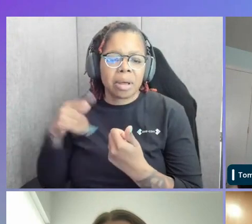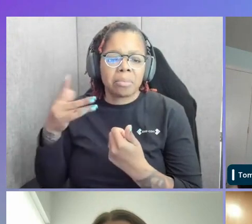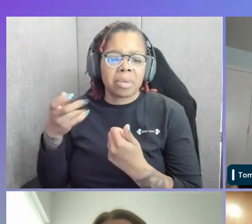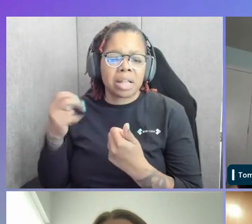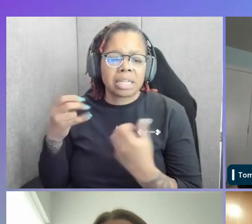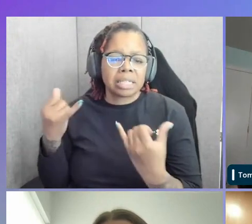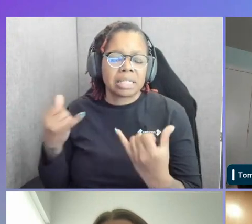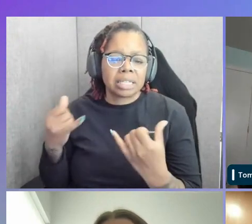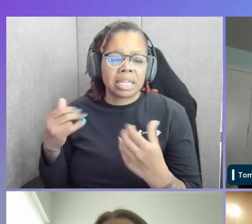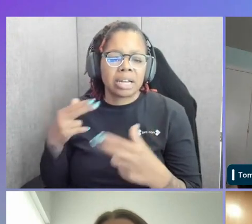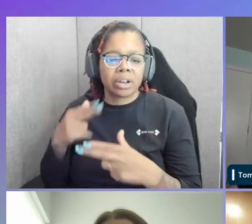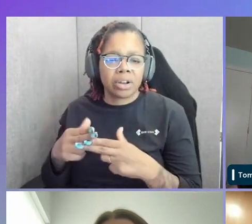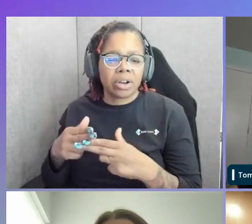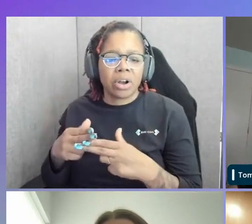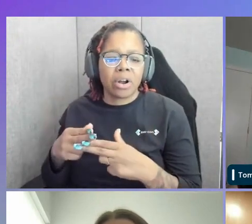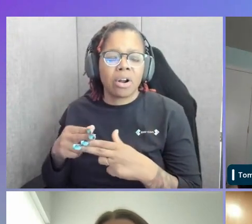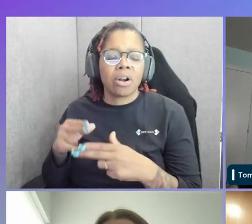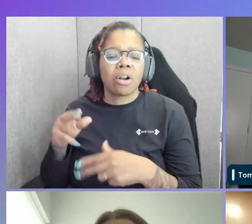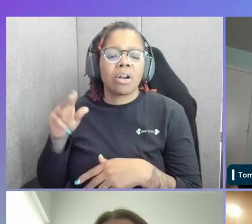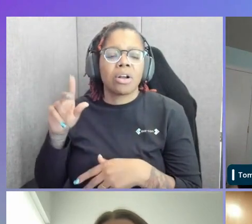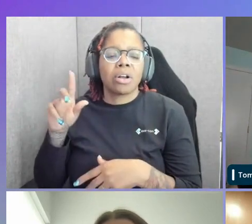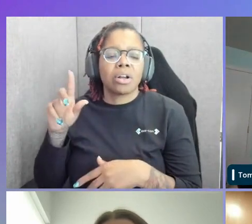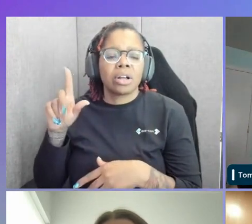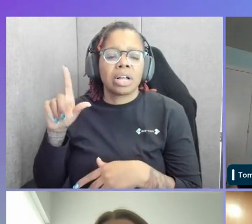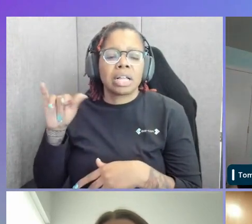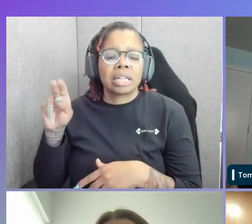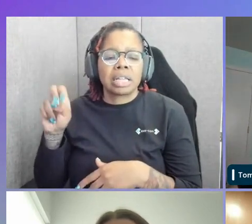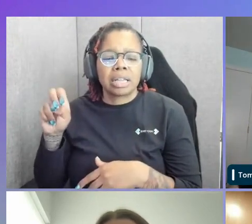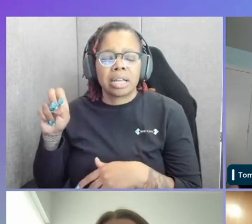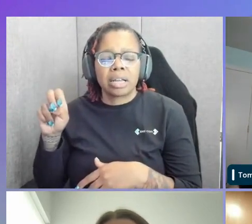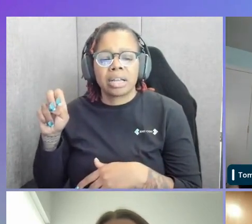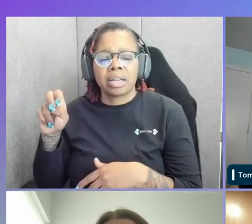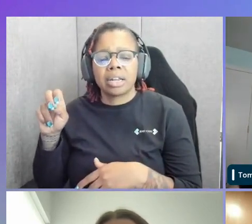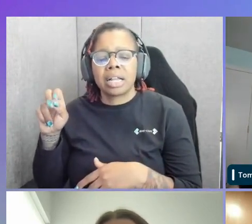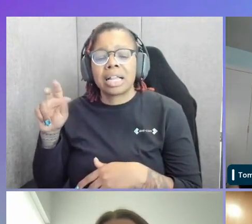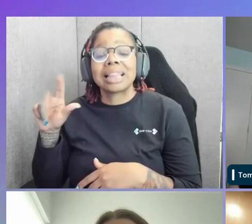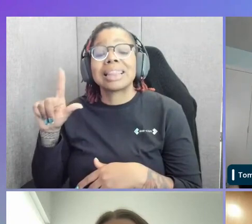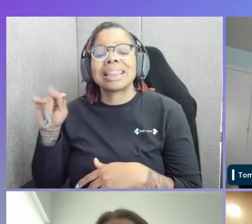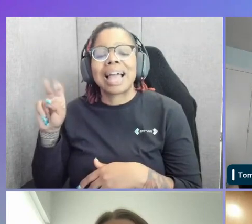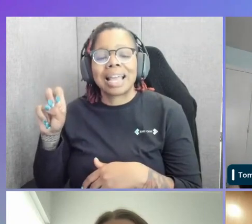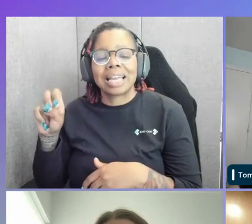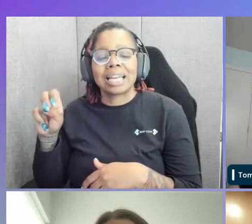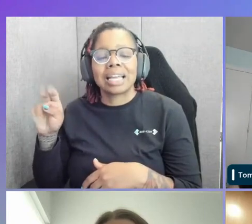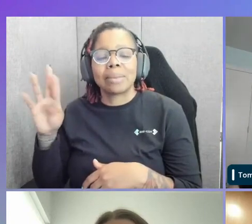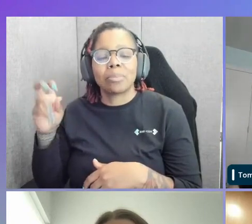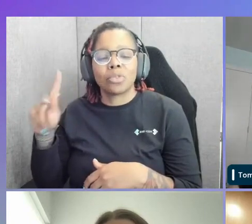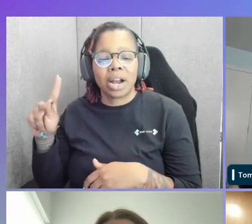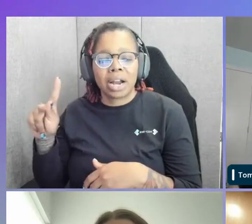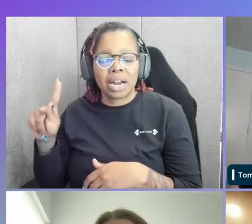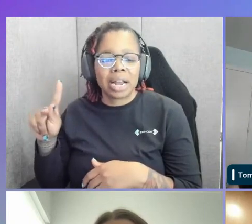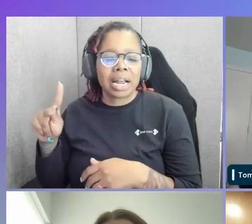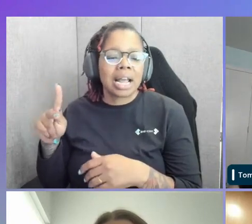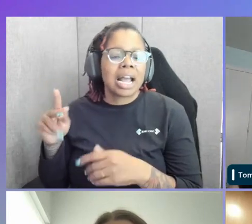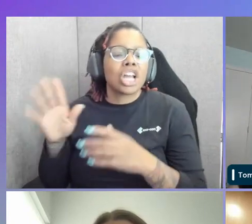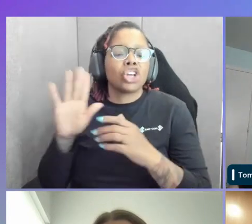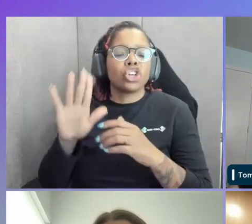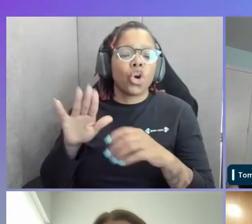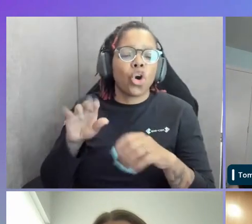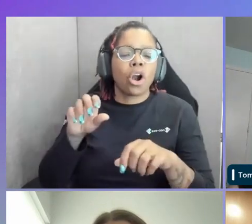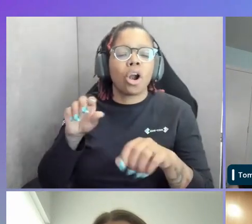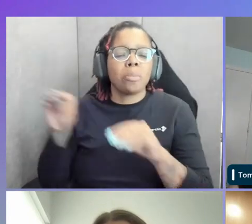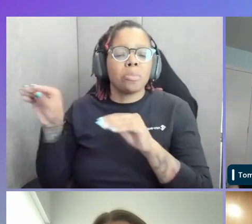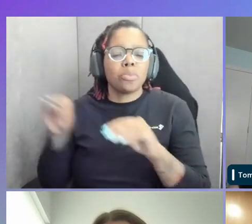Lane Break, where you match your resistance to musical cues, and it's very reminiscent of Mario Kart. And